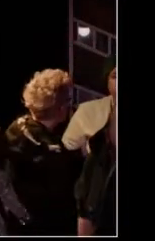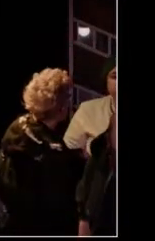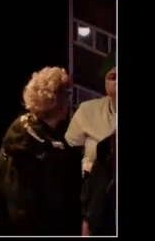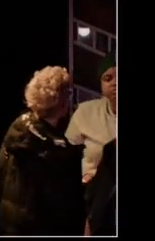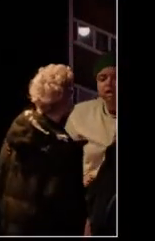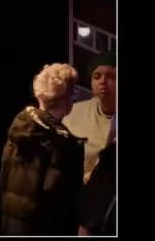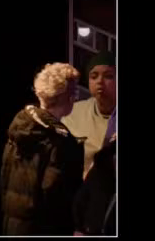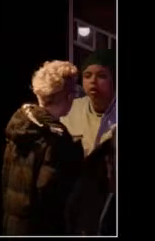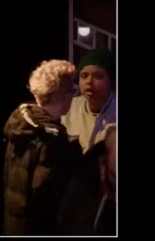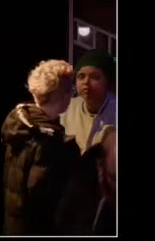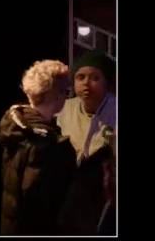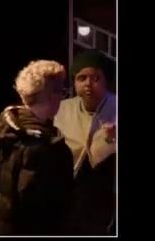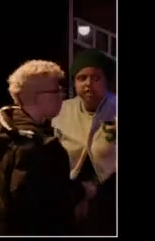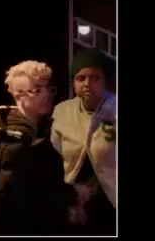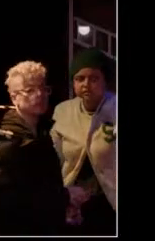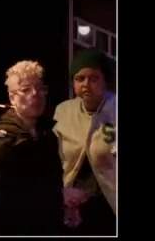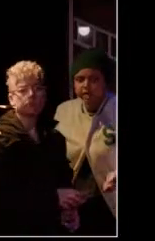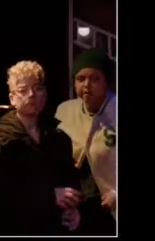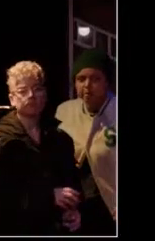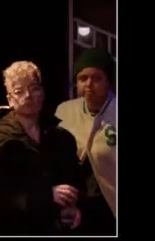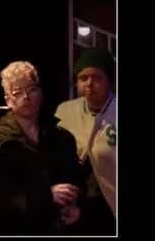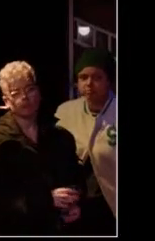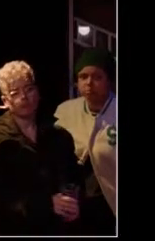Where do you think? Have you eaten it?